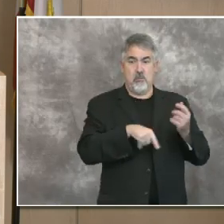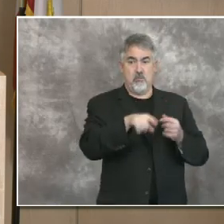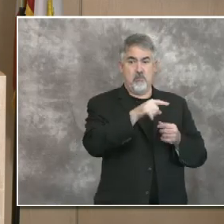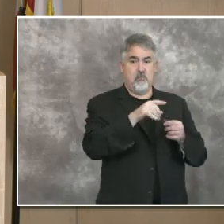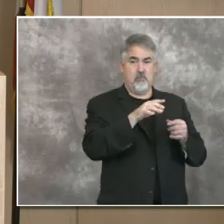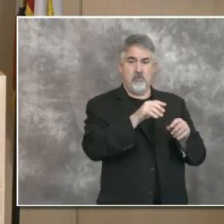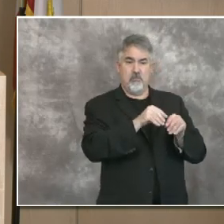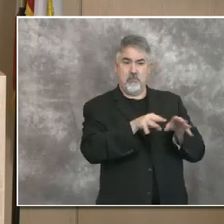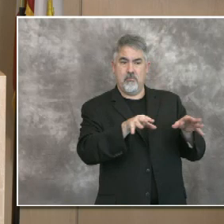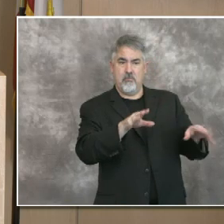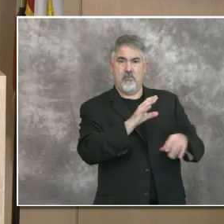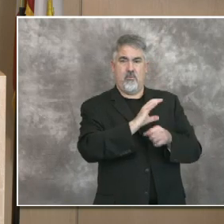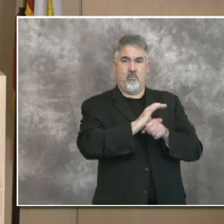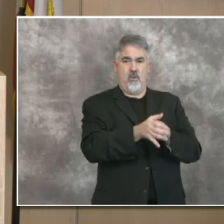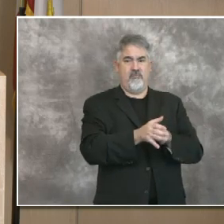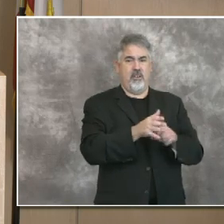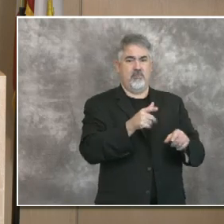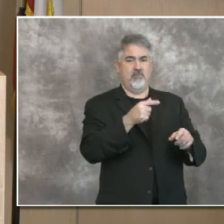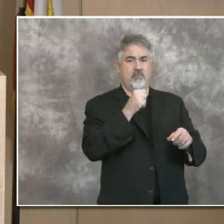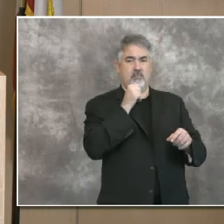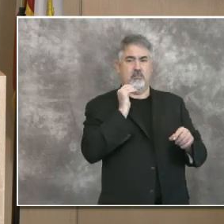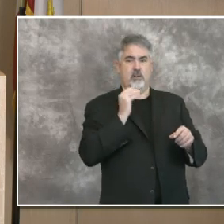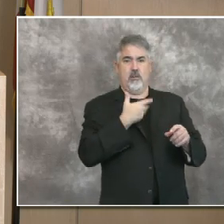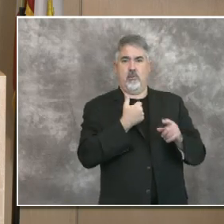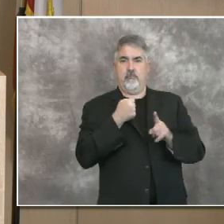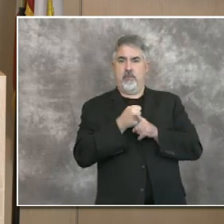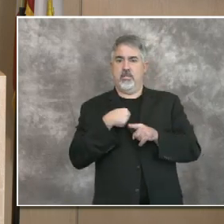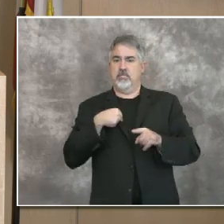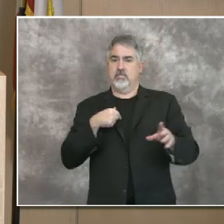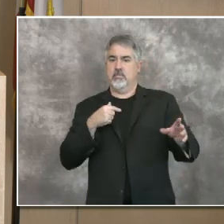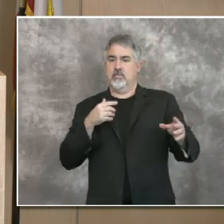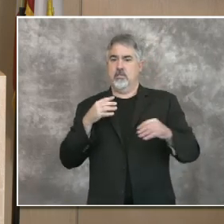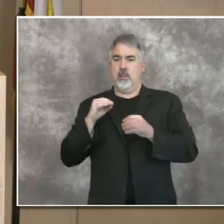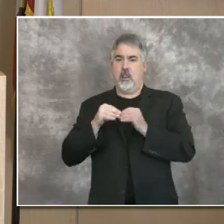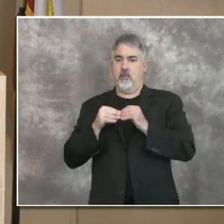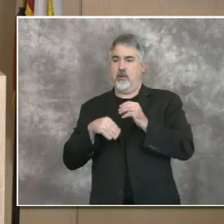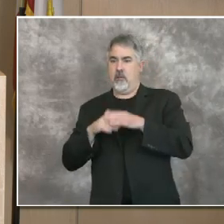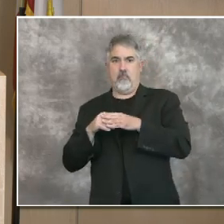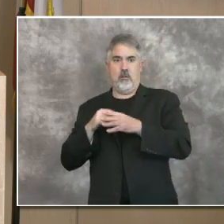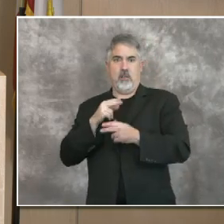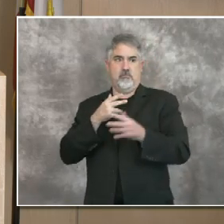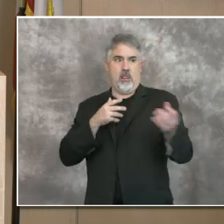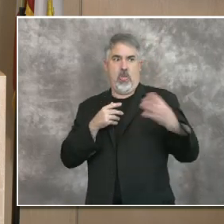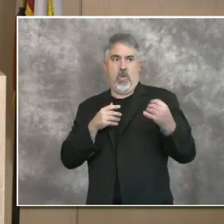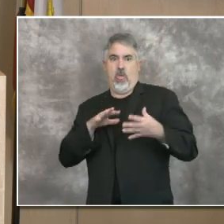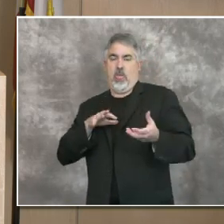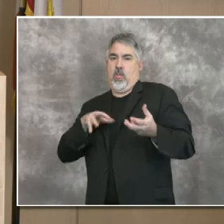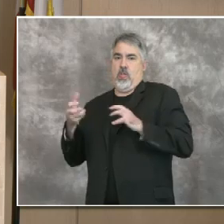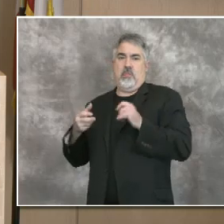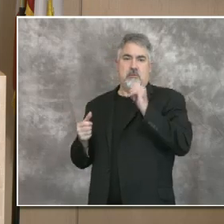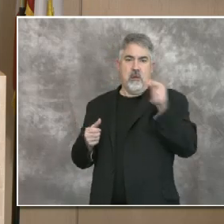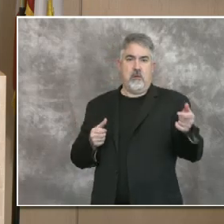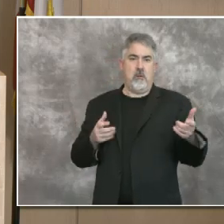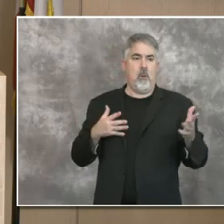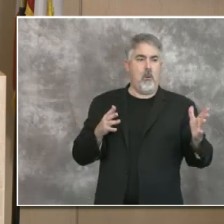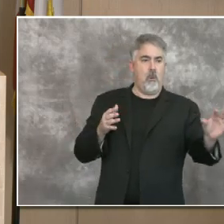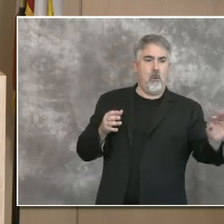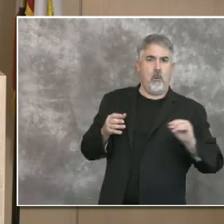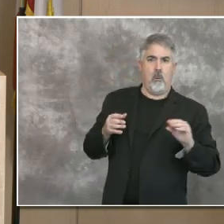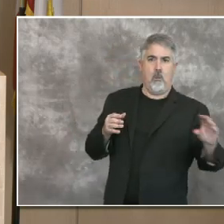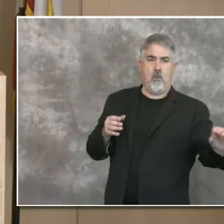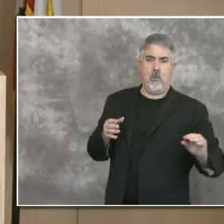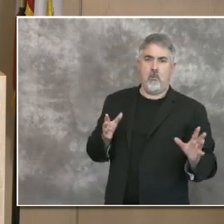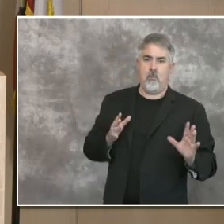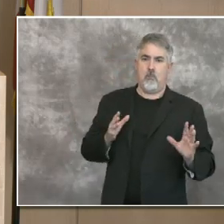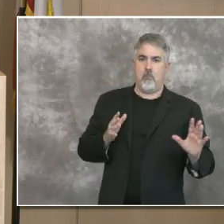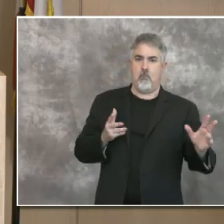not impacted our total capacity. But we're still continuing to monitor that because that could